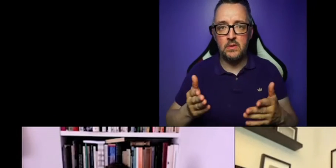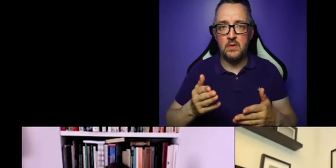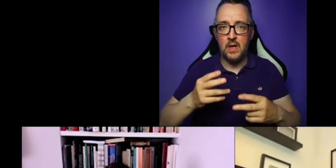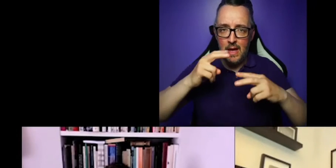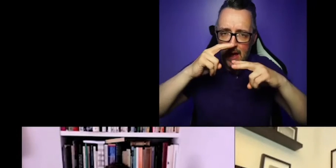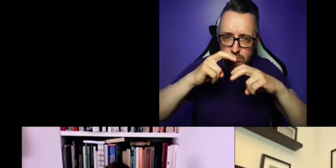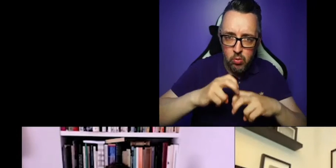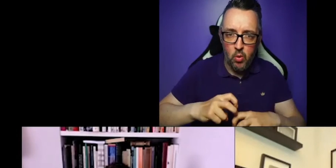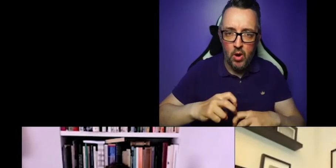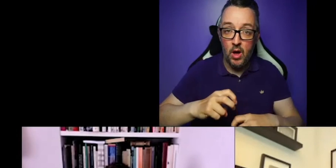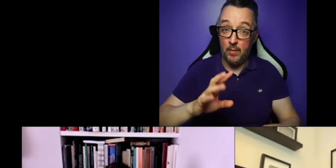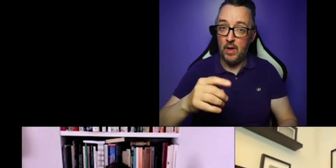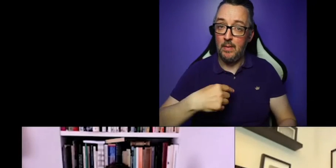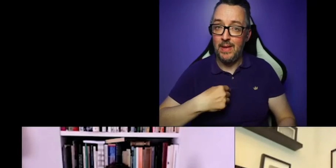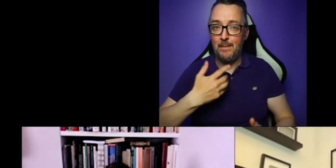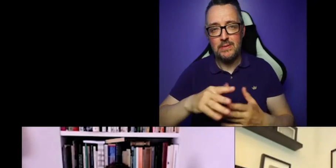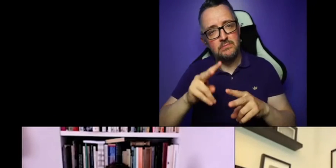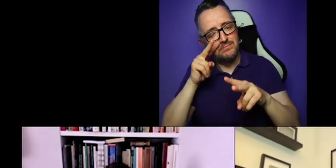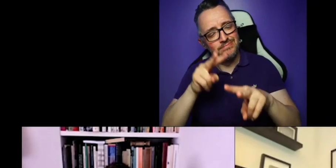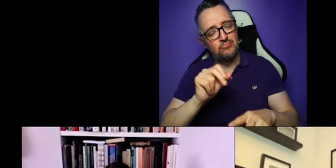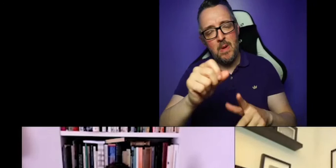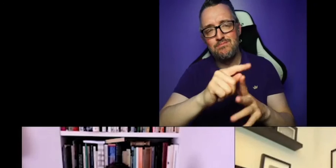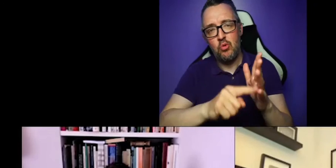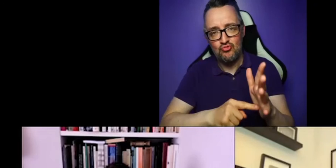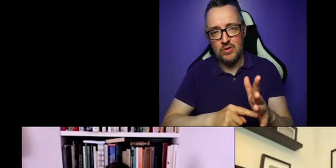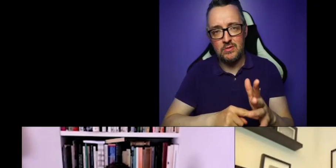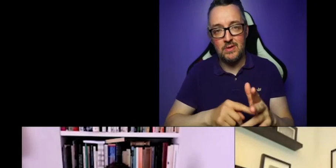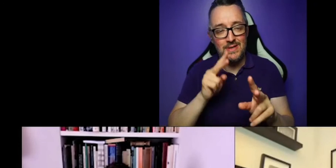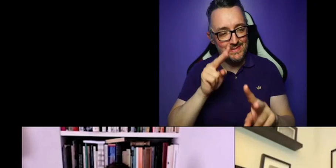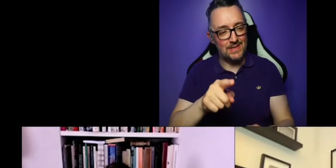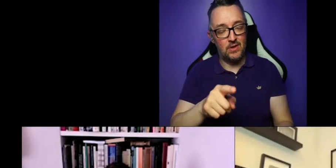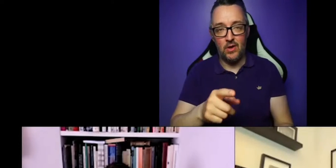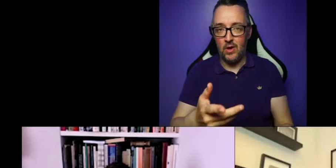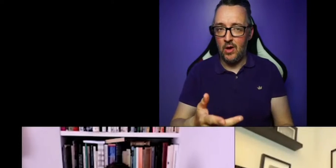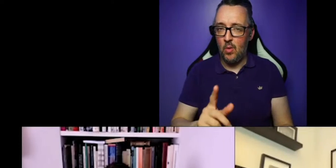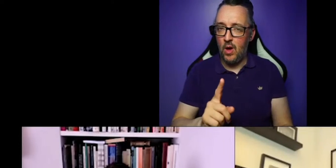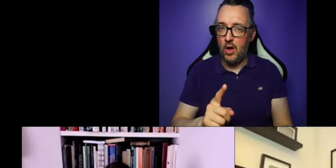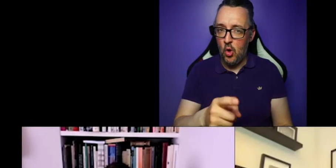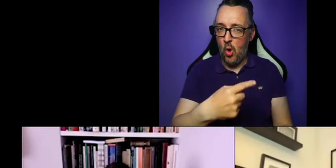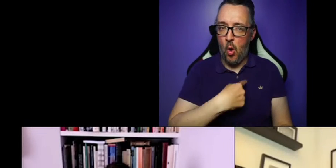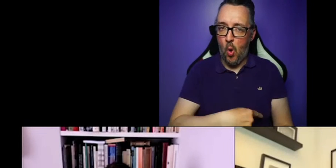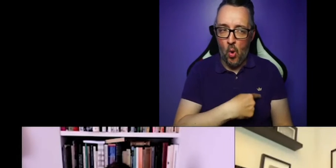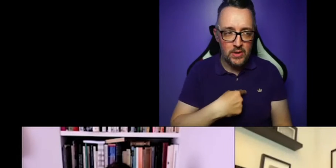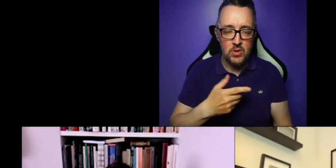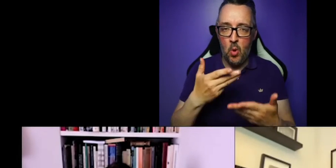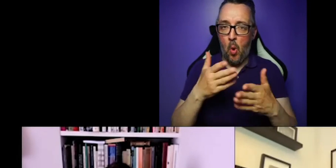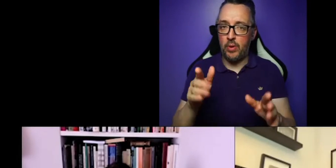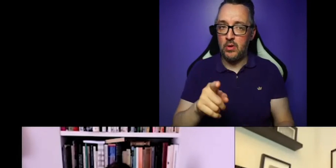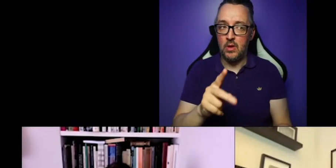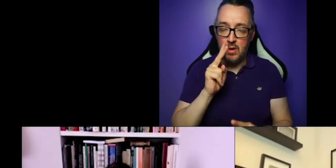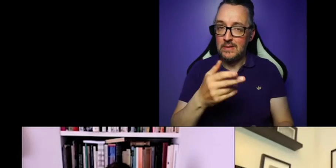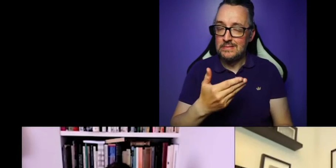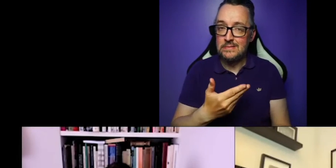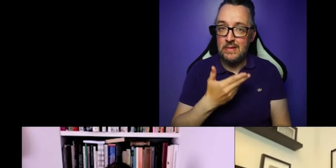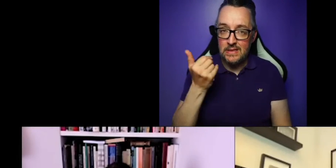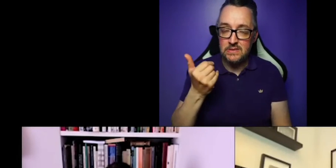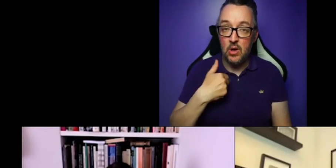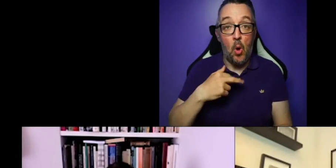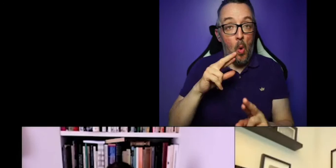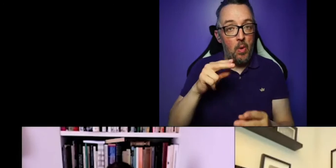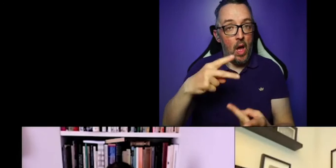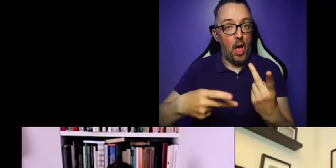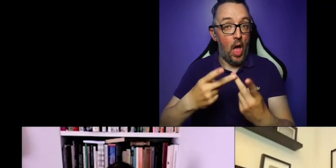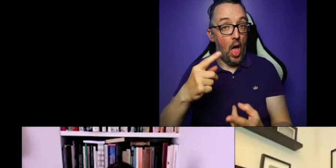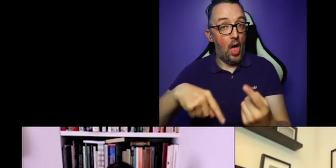me spending time looking at your project, it's really nice to see how honest and open you've been. And I really hope that inspires other